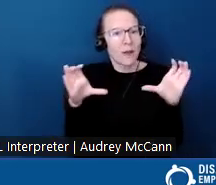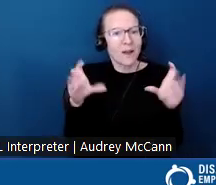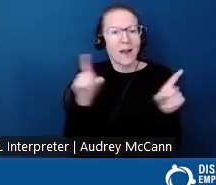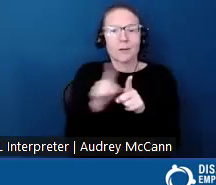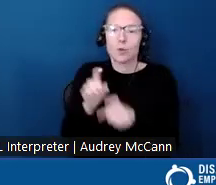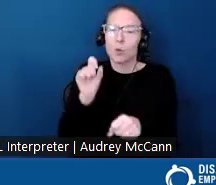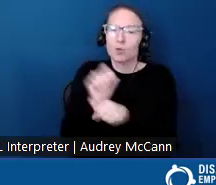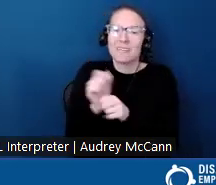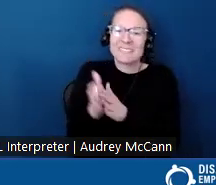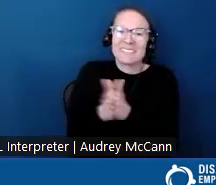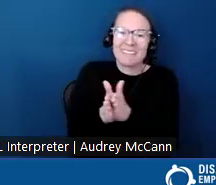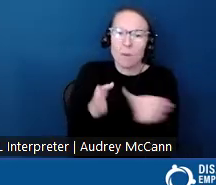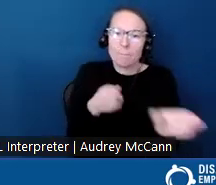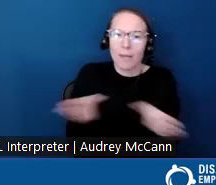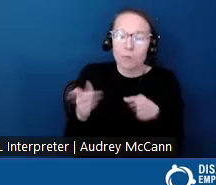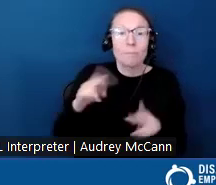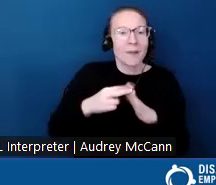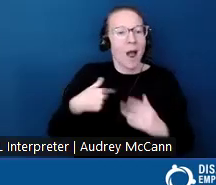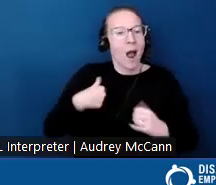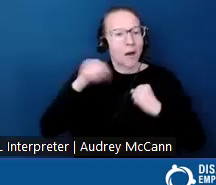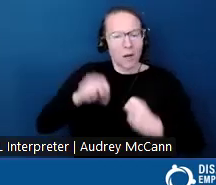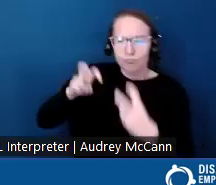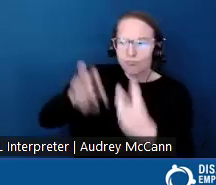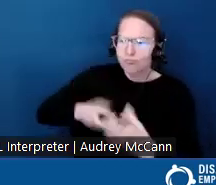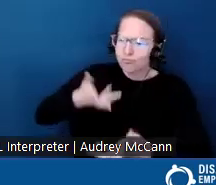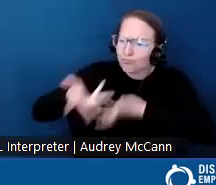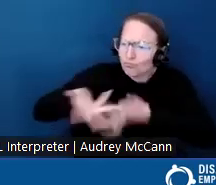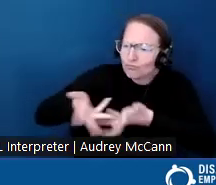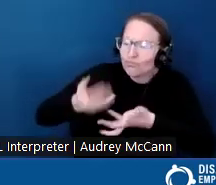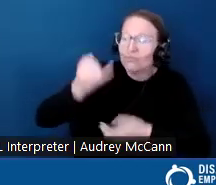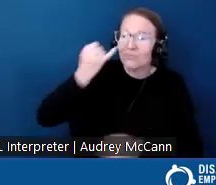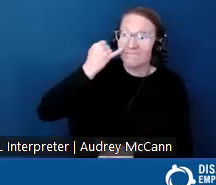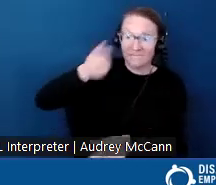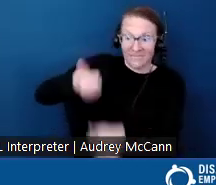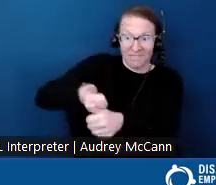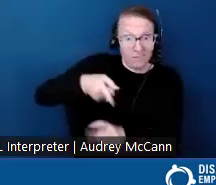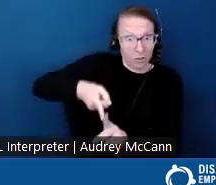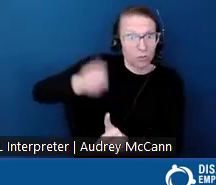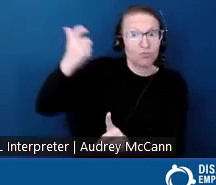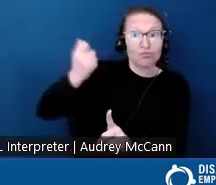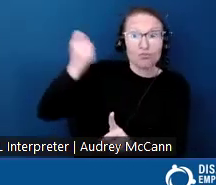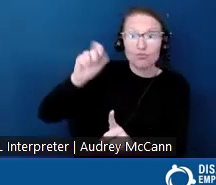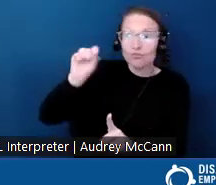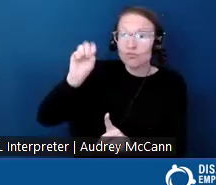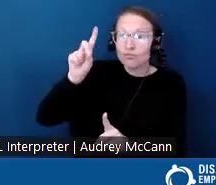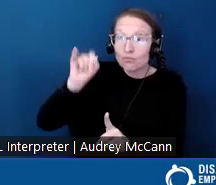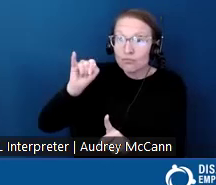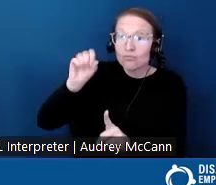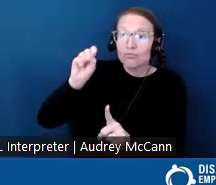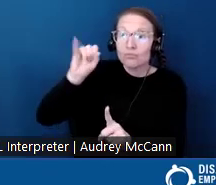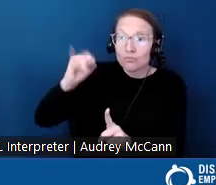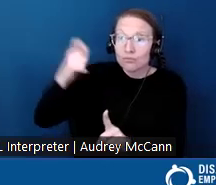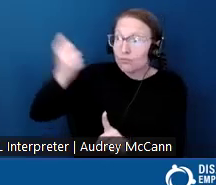planner. So I'm able to really talk with individuals if they are currently receiving Social Security disability benefits about